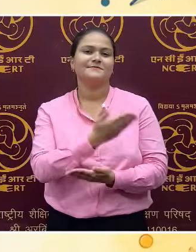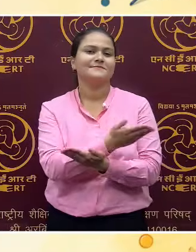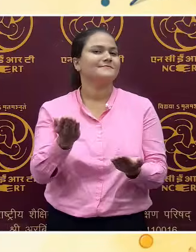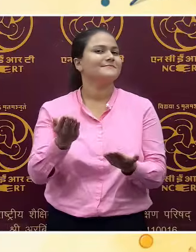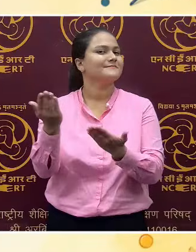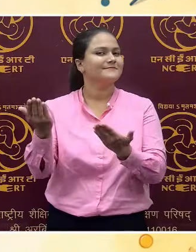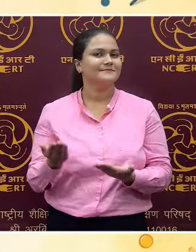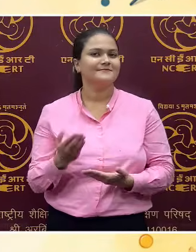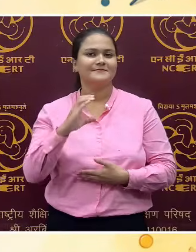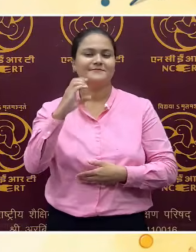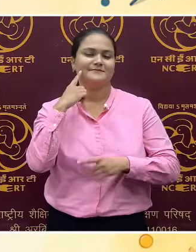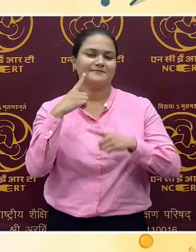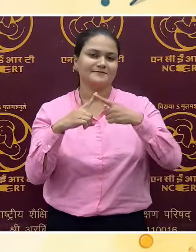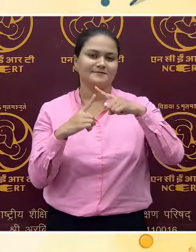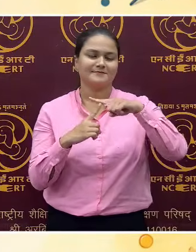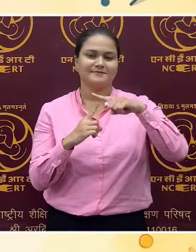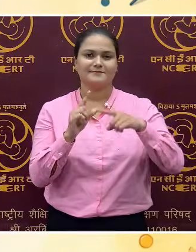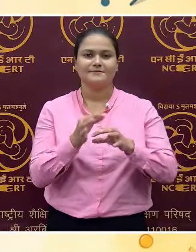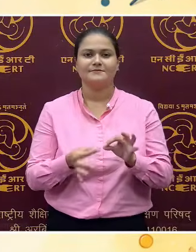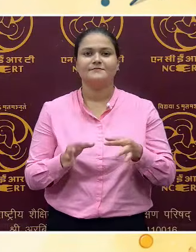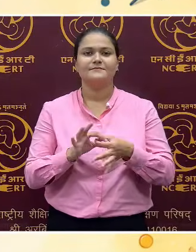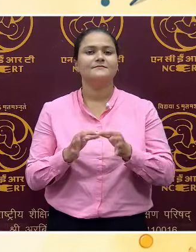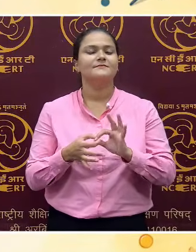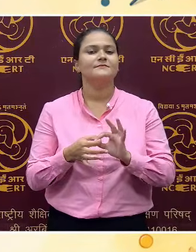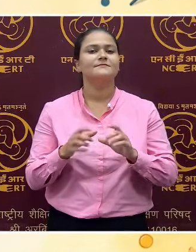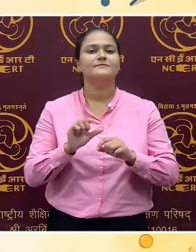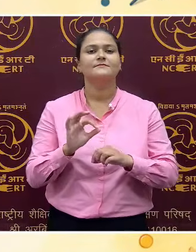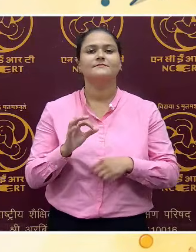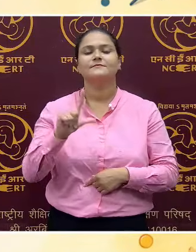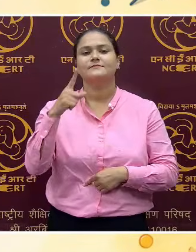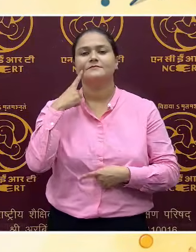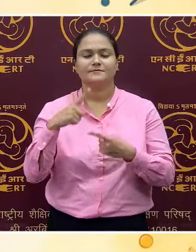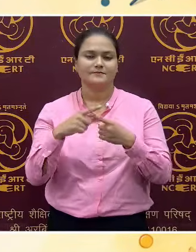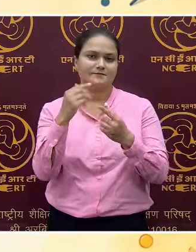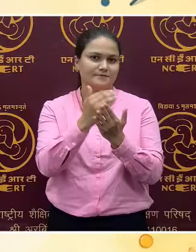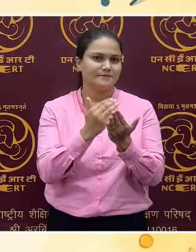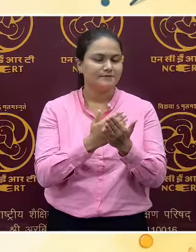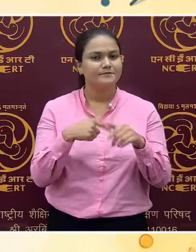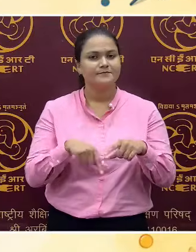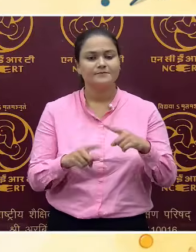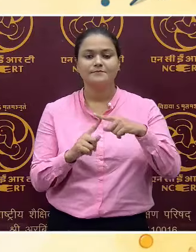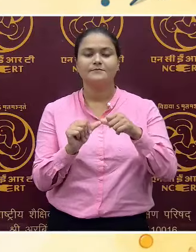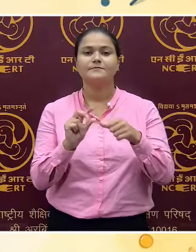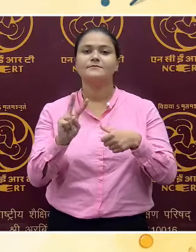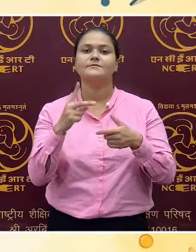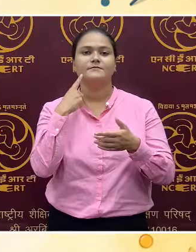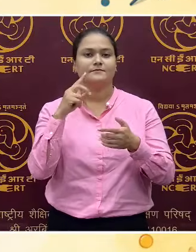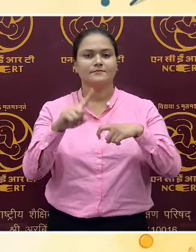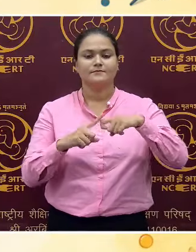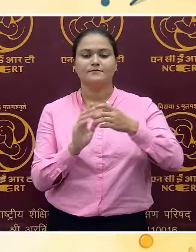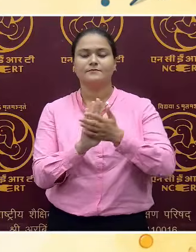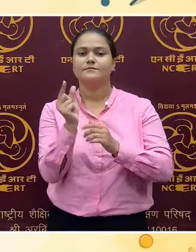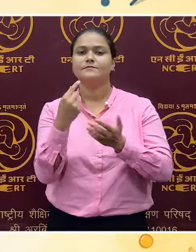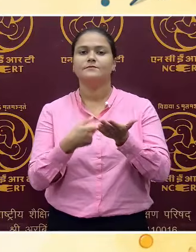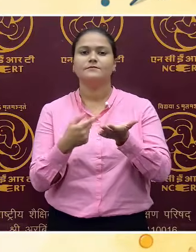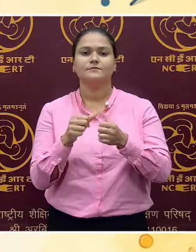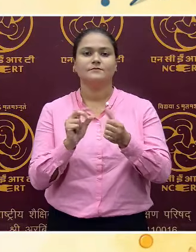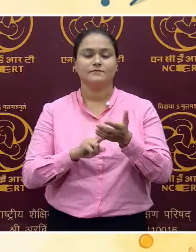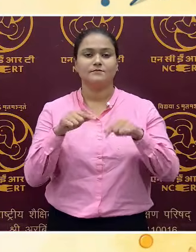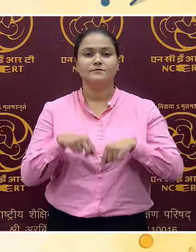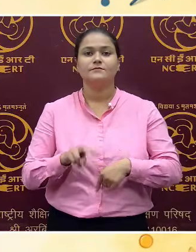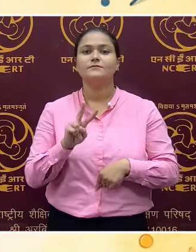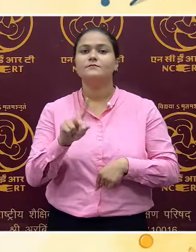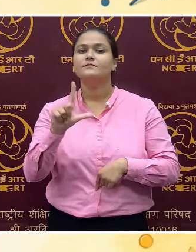very warm welcome to CIET NCERT's live phone-in interactive program. I'm Tanvi Khurana and this is our virtual lab